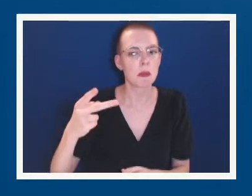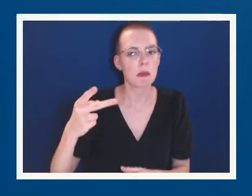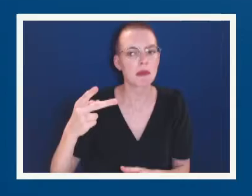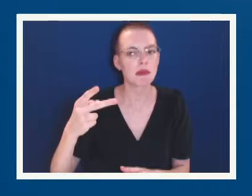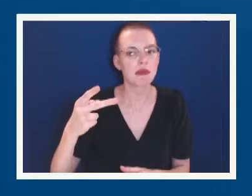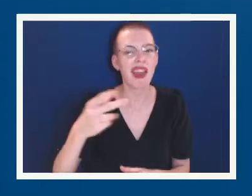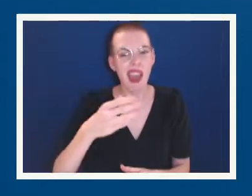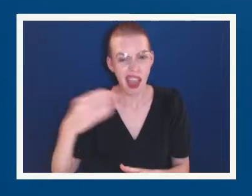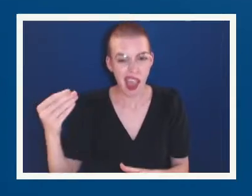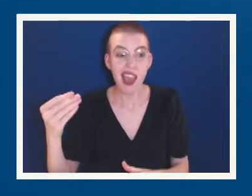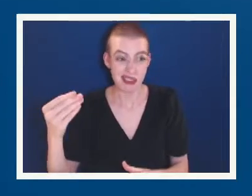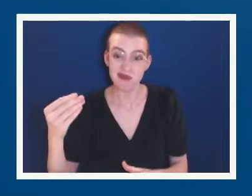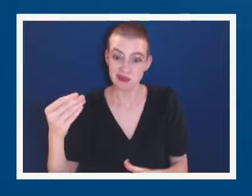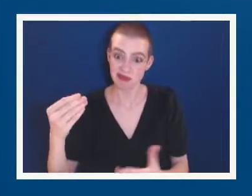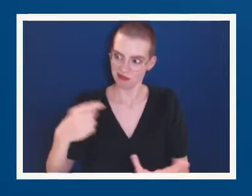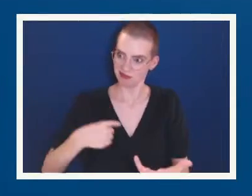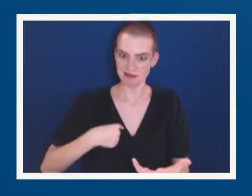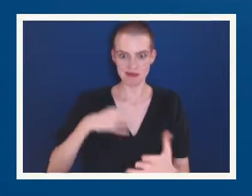president.